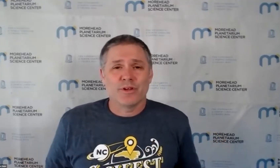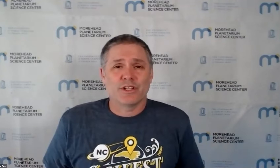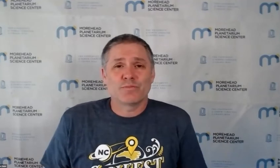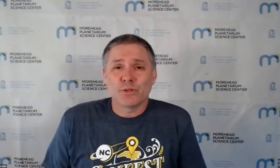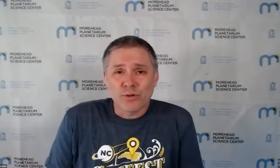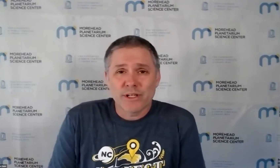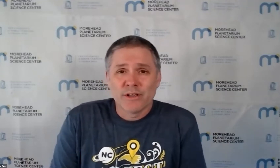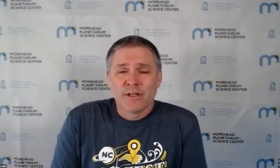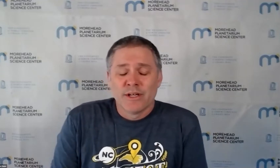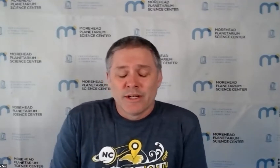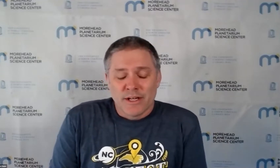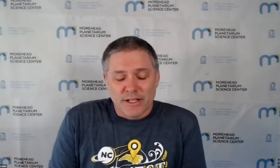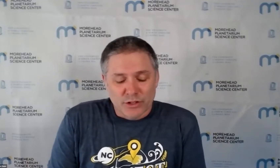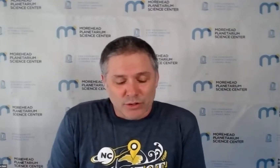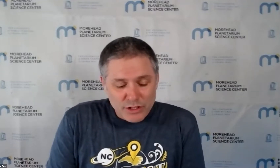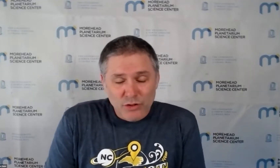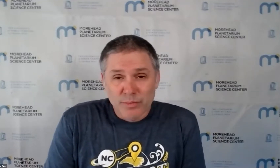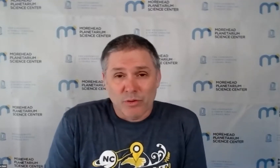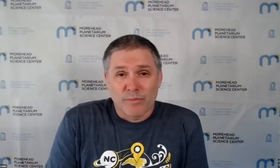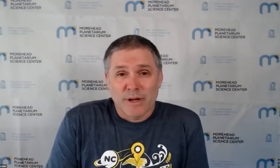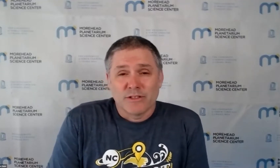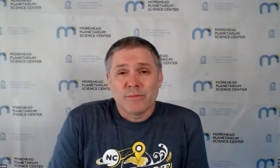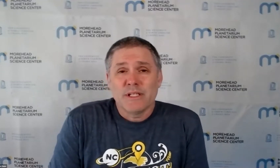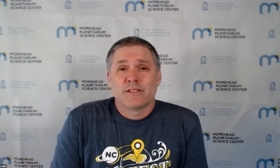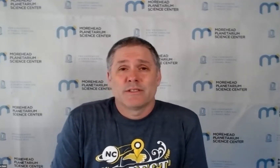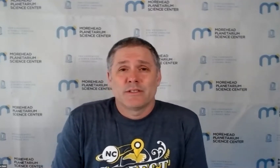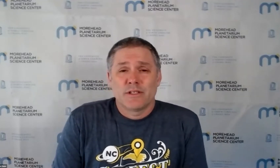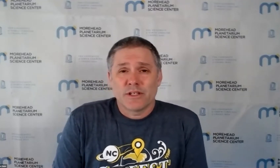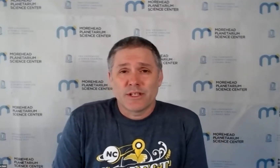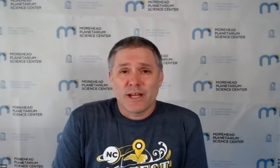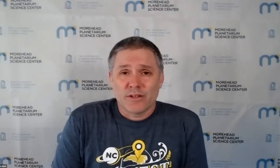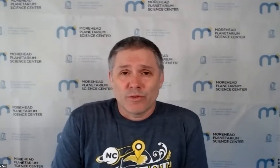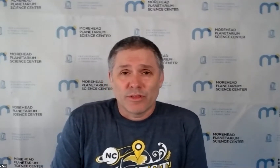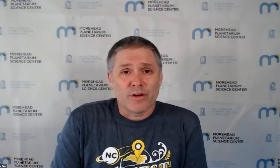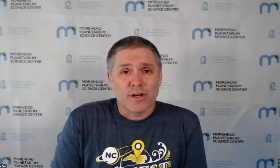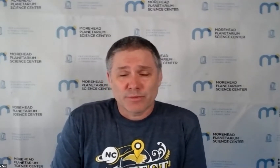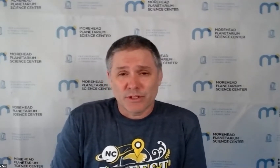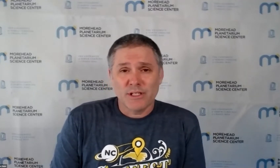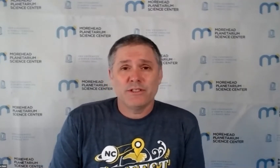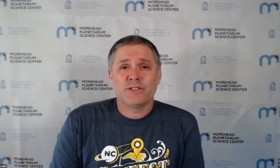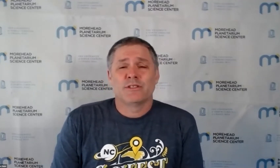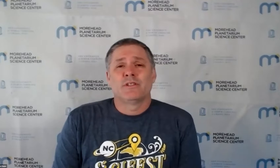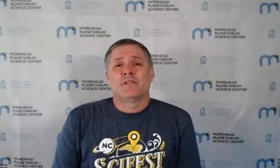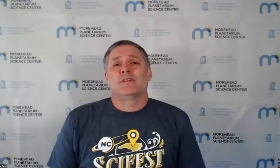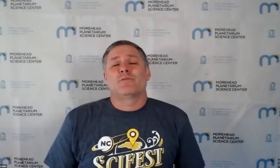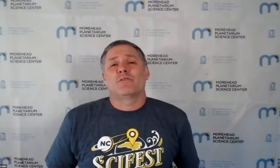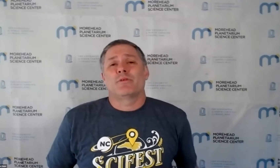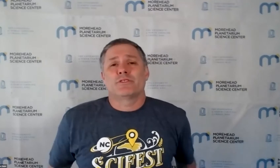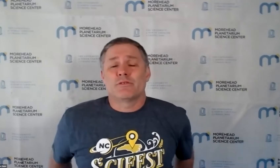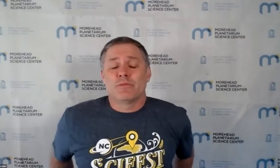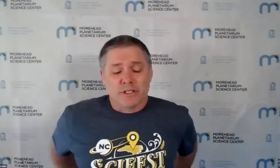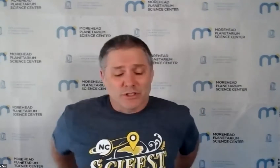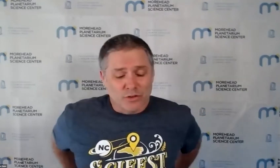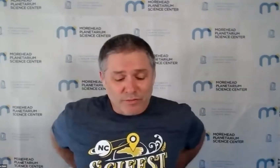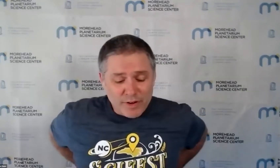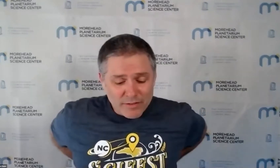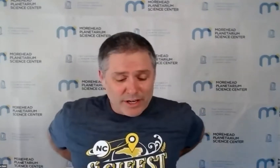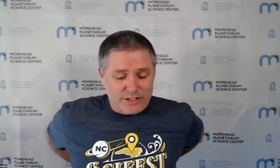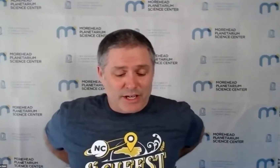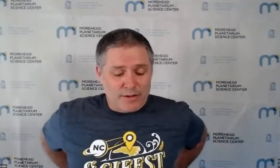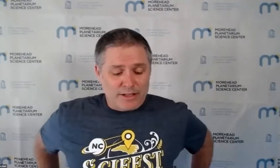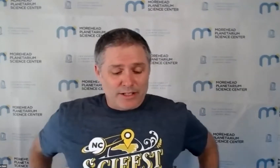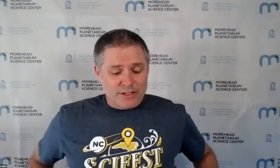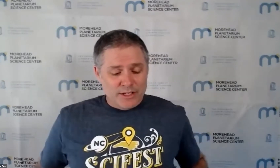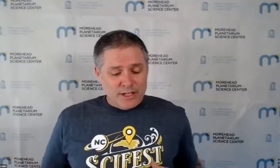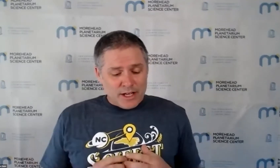STEM and exploring. And so this group that we're about to meet does that with their expertise and with their personal commitment. So we're very,